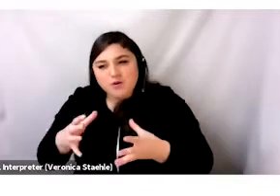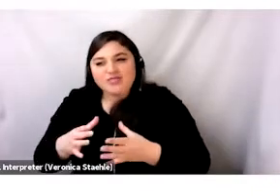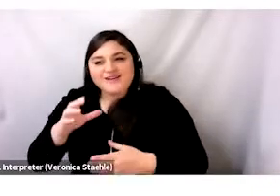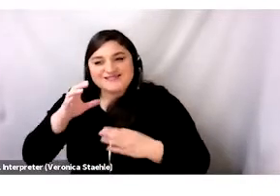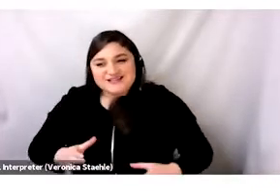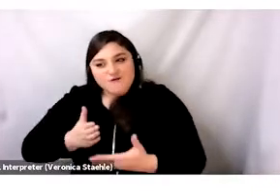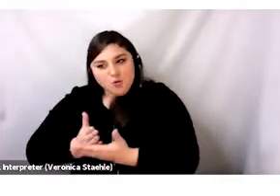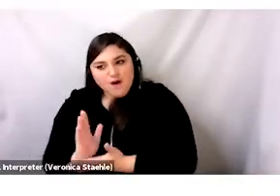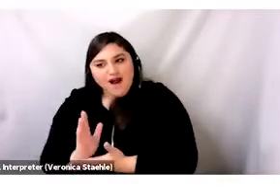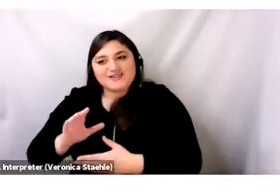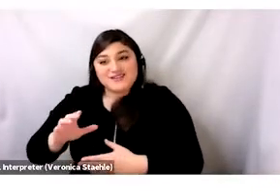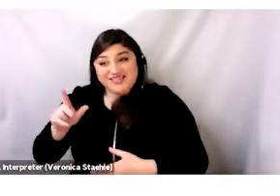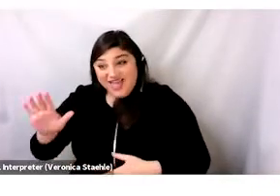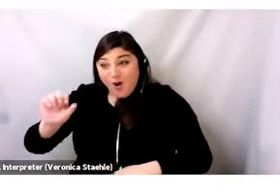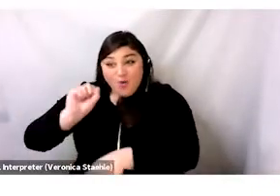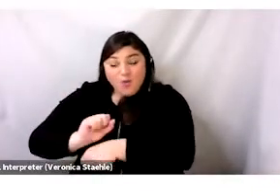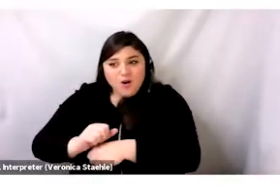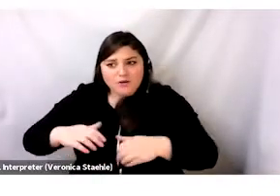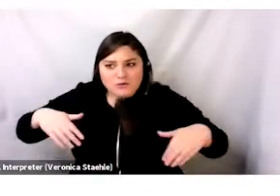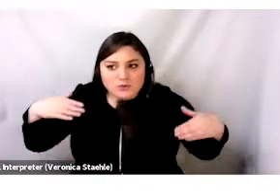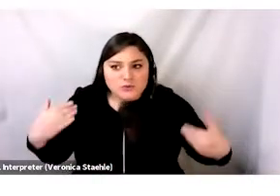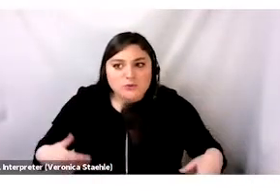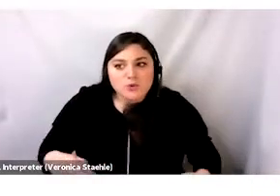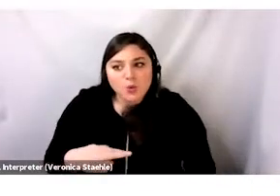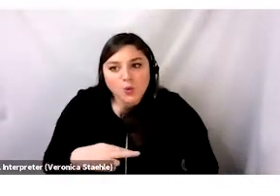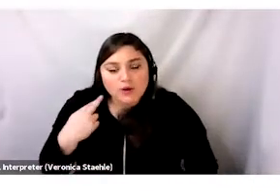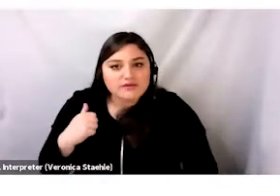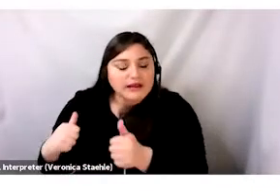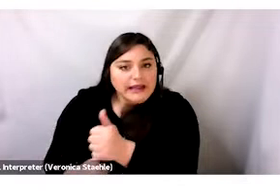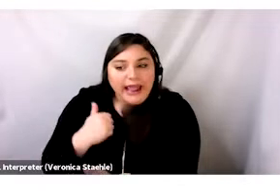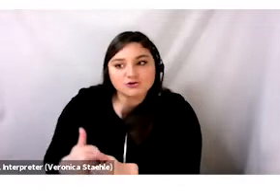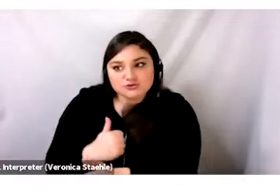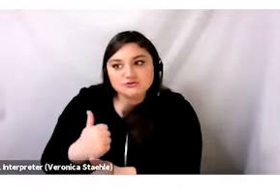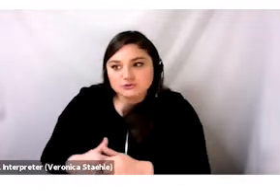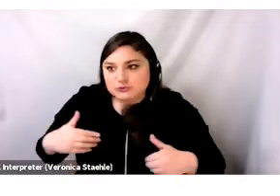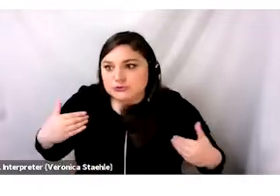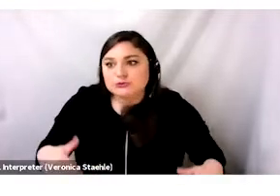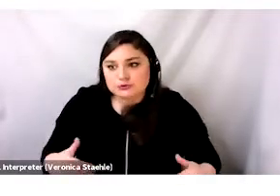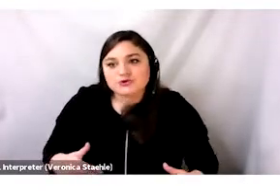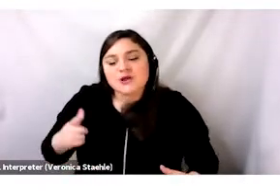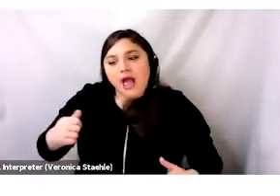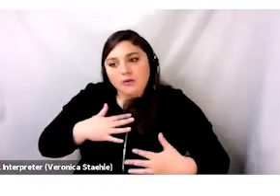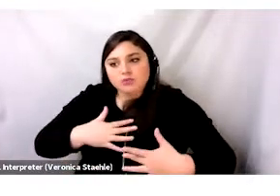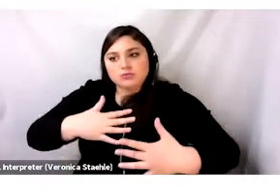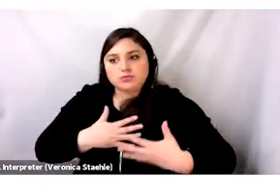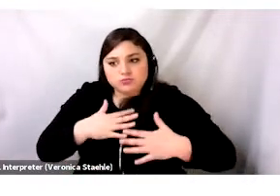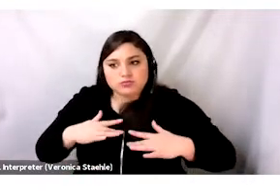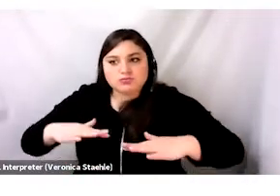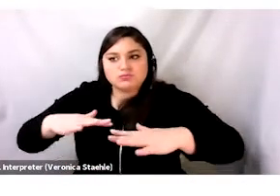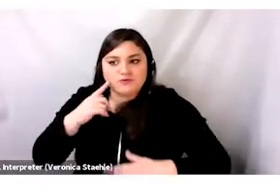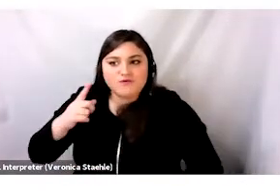did their very dangerous and intense work. On the bottom left, we